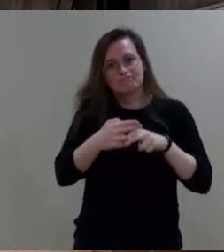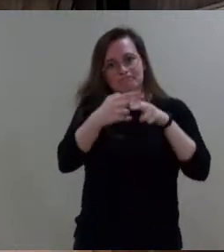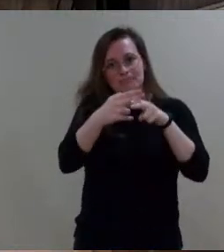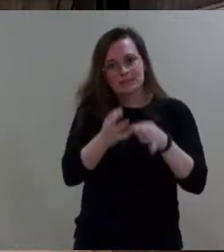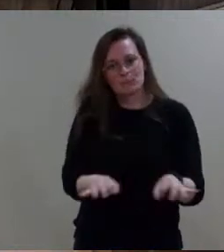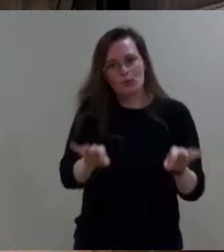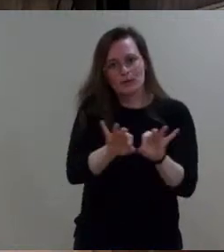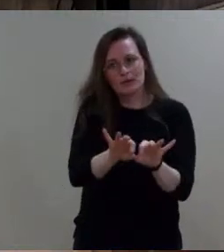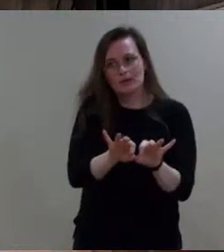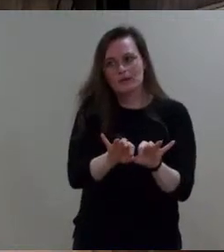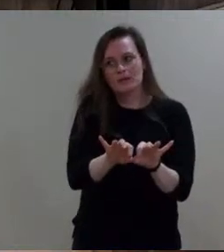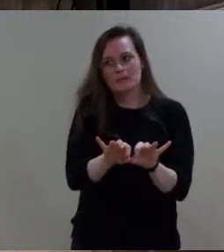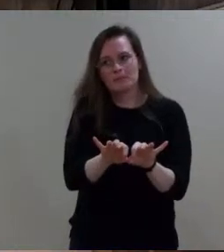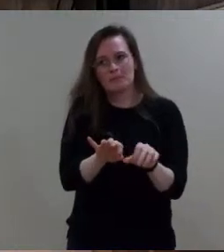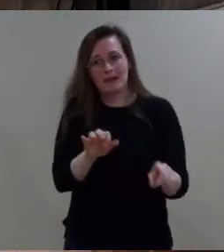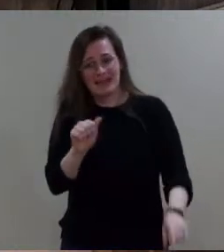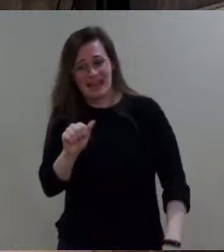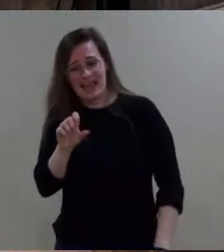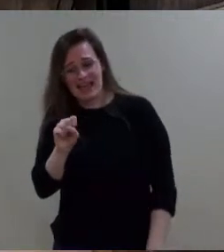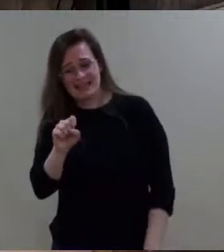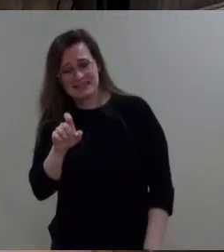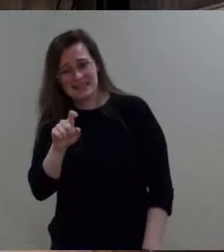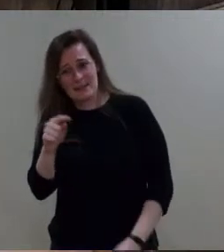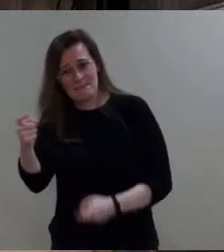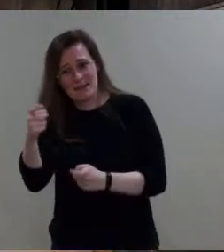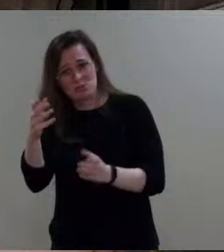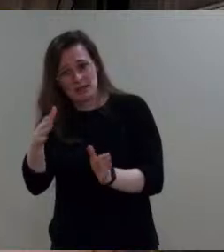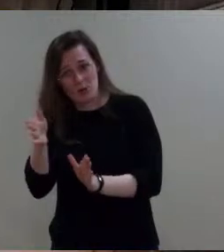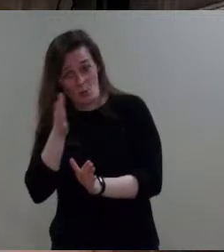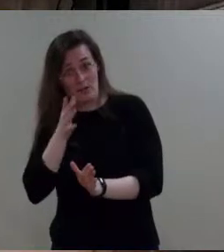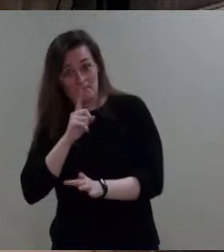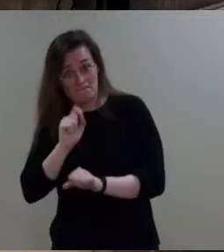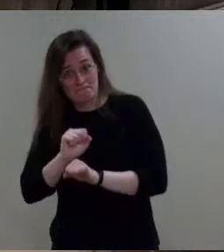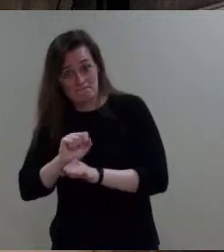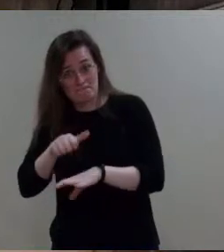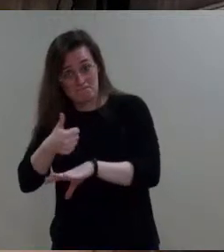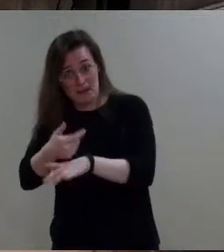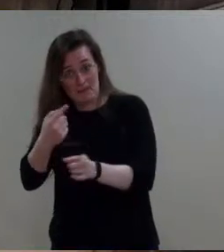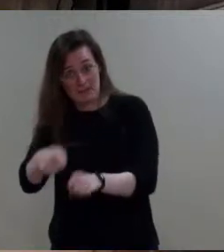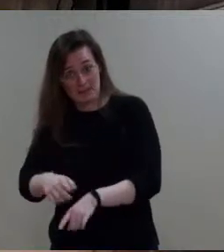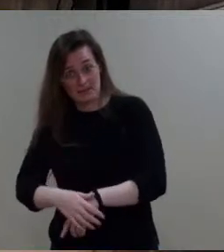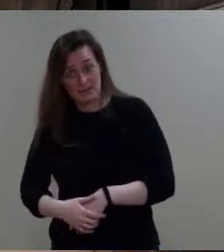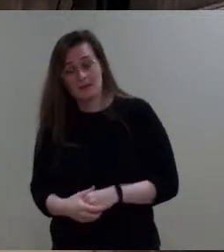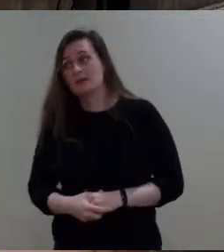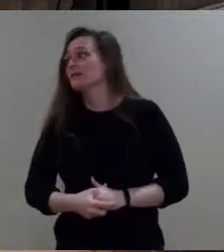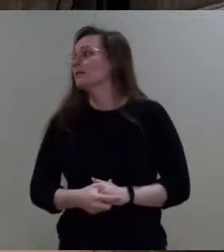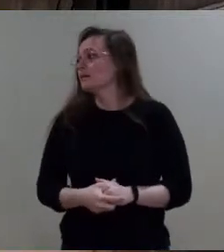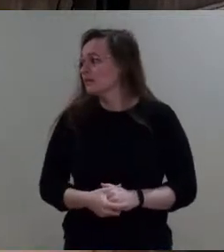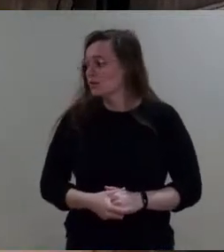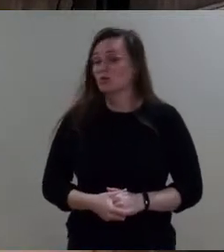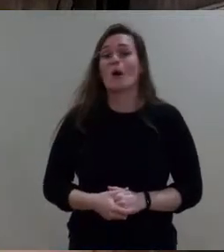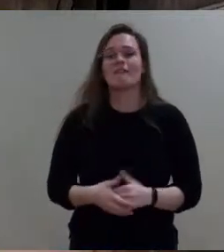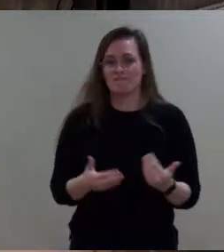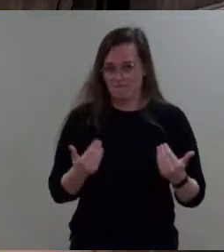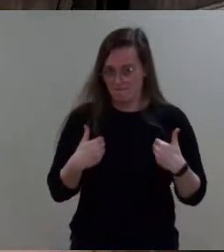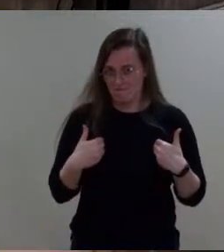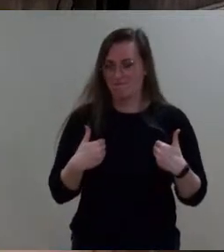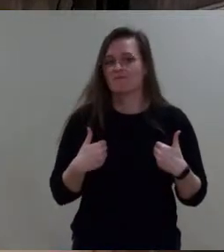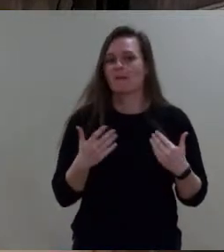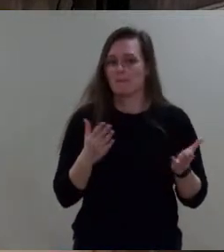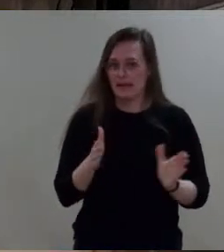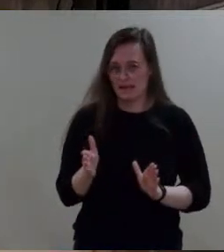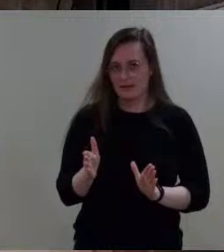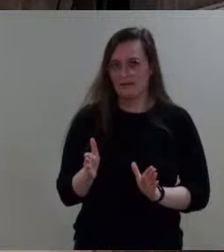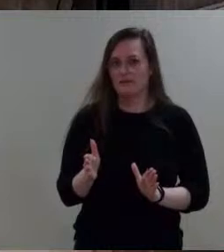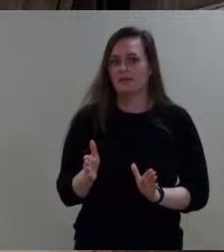is that asset management plan ever gonna come to fruition, or? So you do have an asset management plan. I haven't gotten into